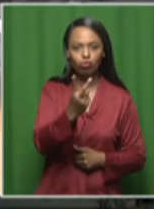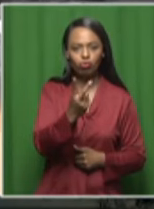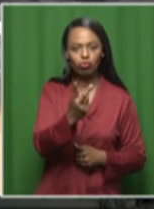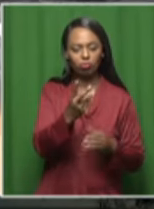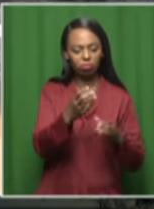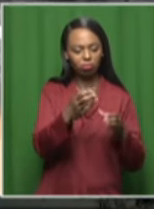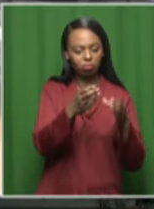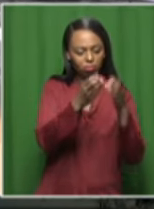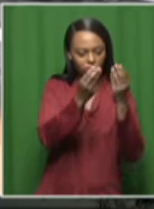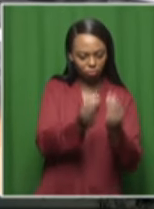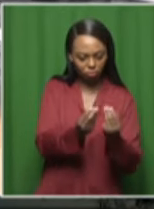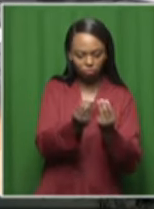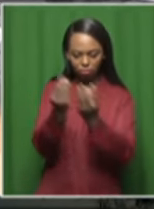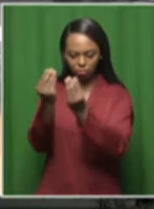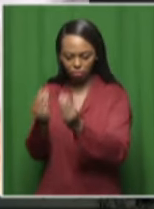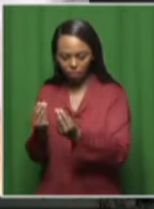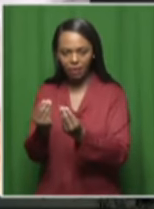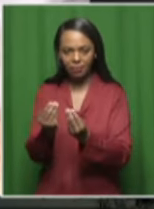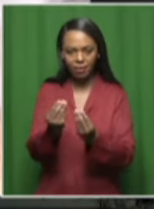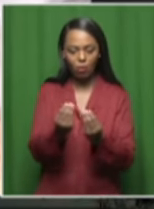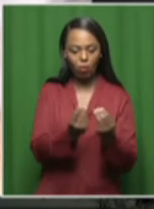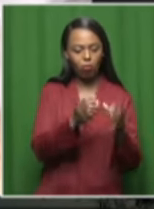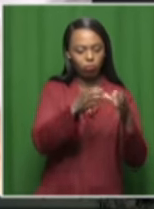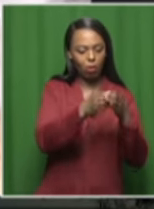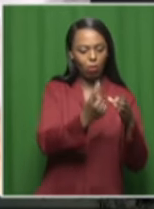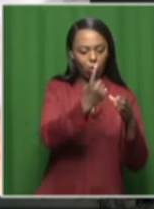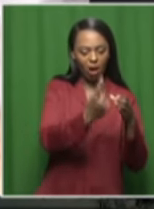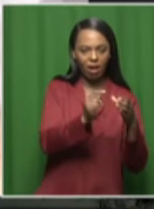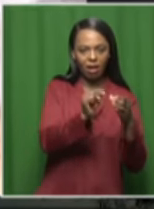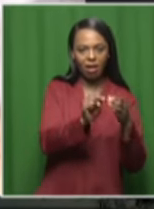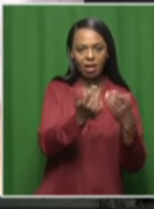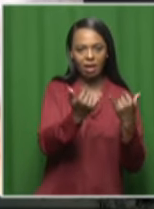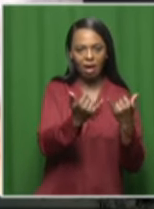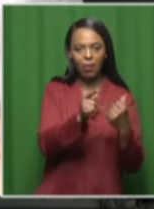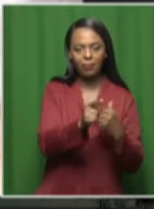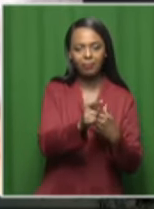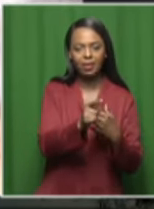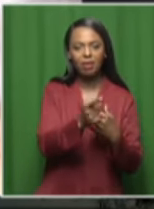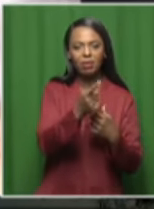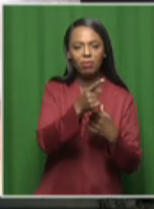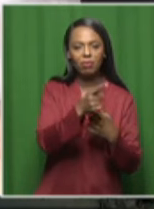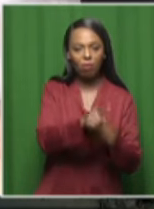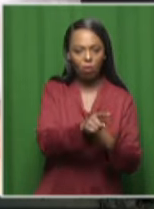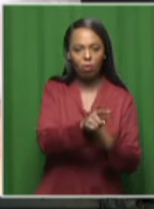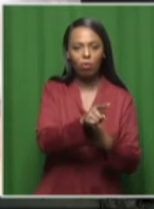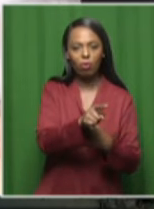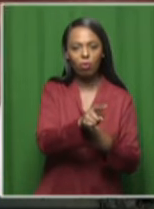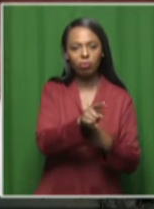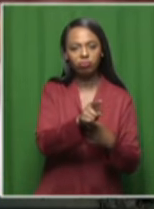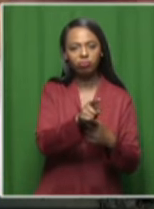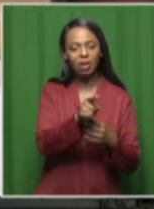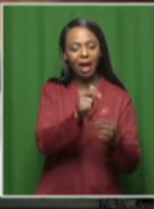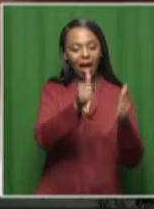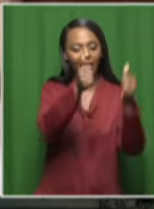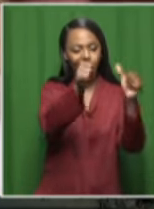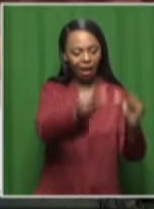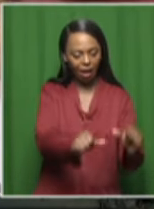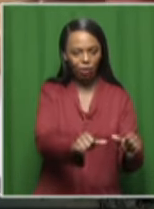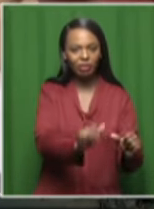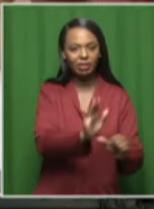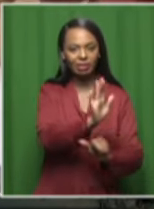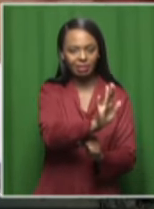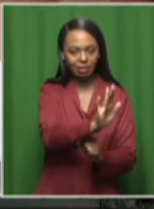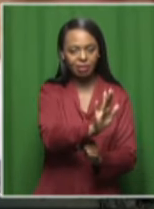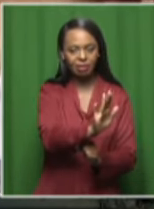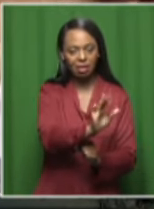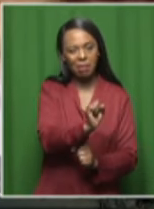part has to go into a, we call it a pot, but that's just, a name, has to go into a pot or an account and be